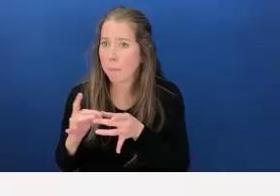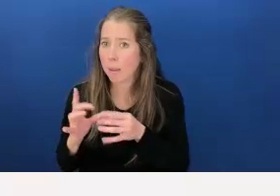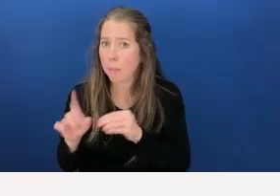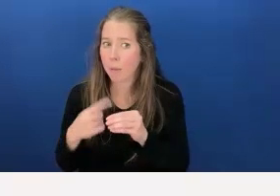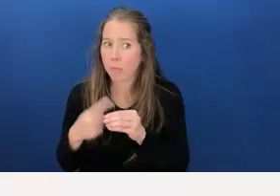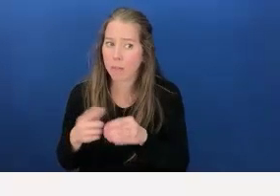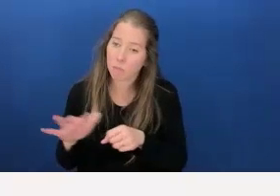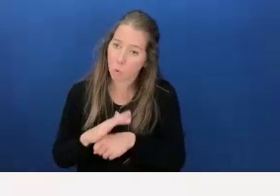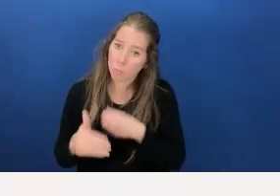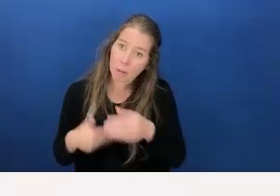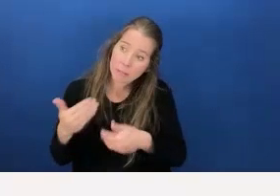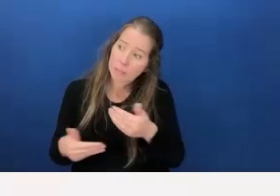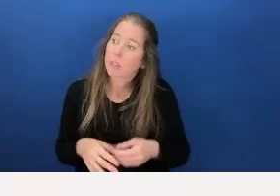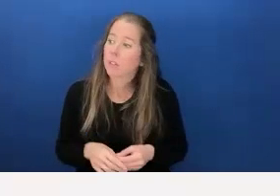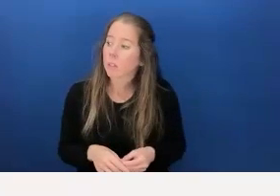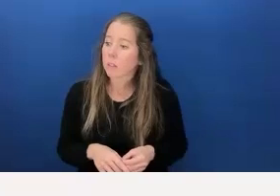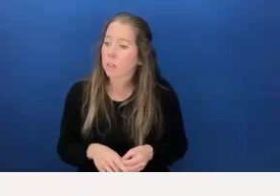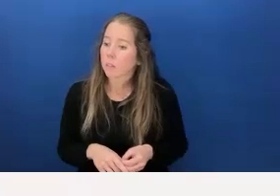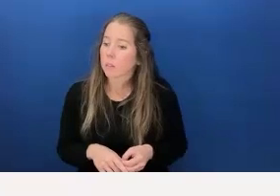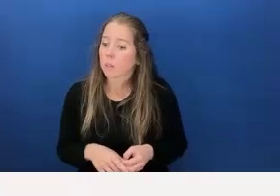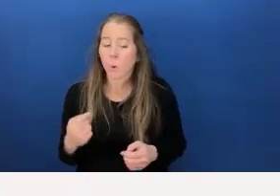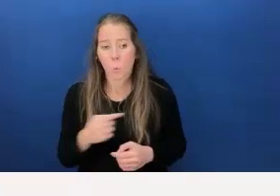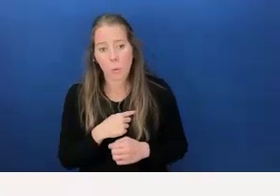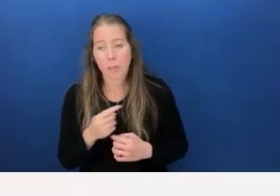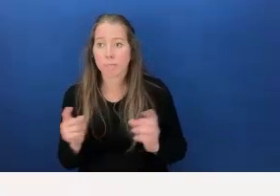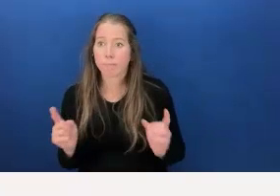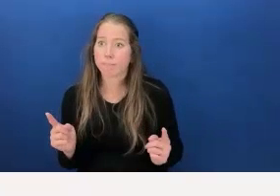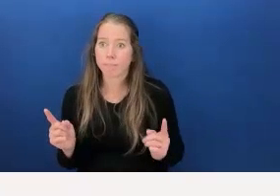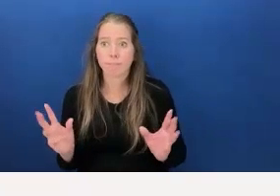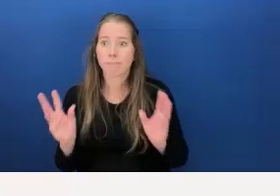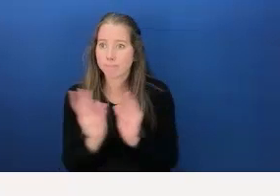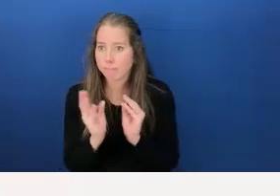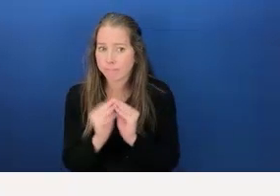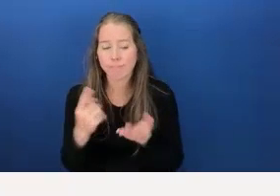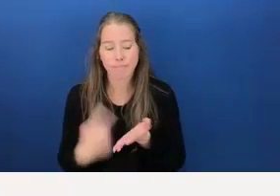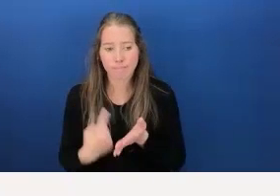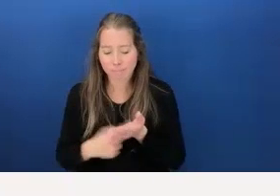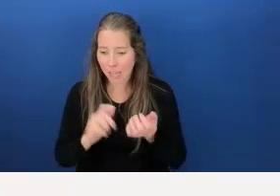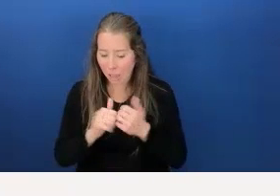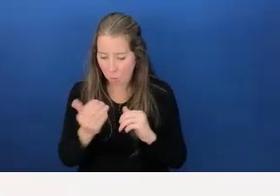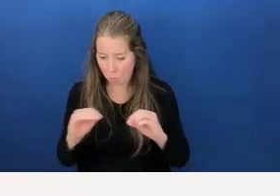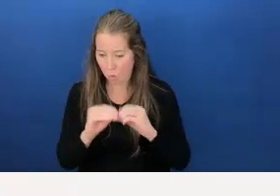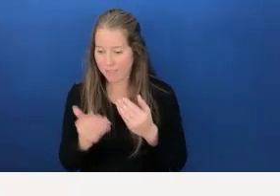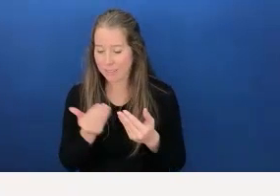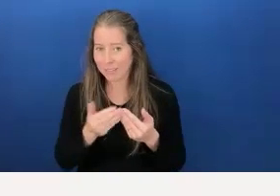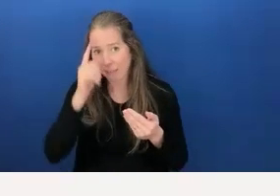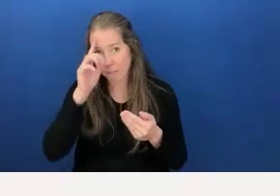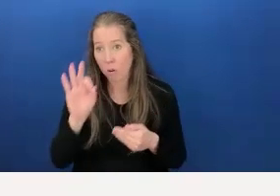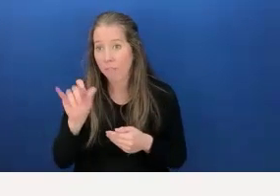entire process. When we met and we were trying to, okay, how can we make this the easiest for faculty?